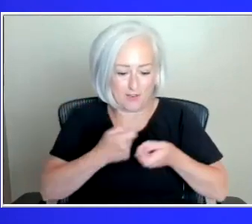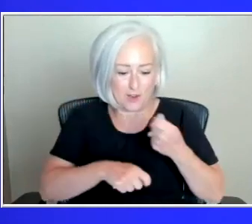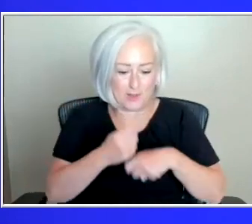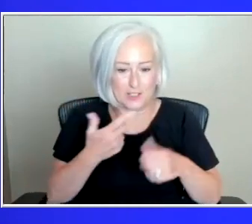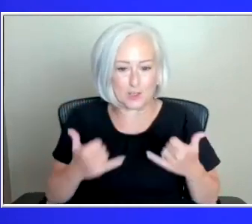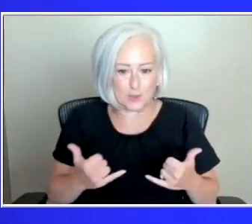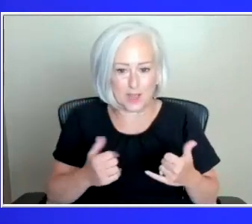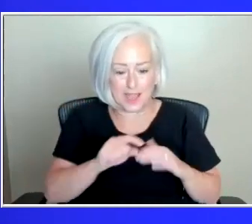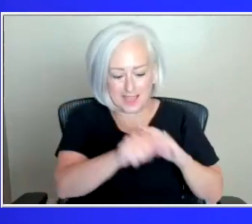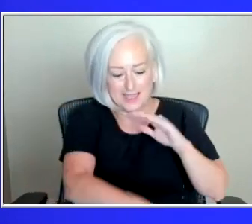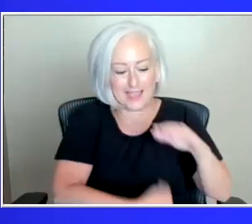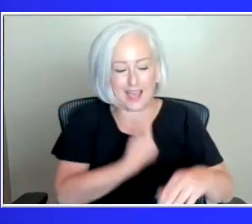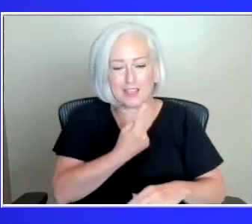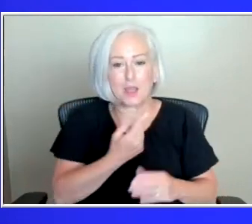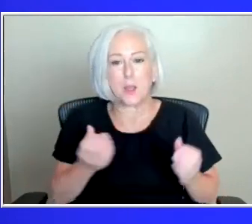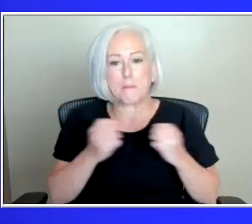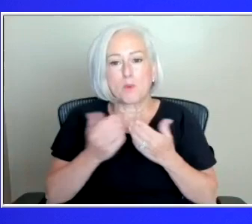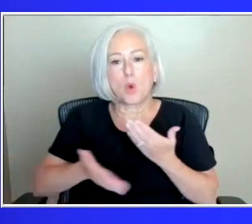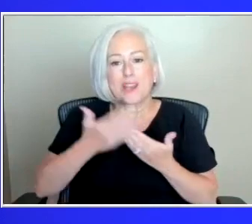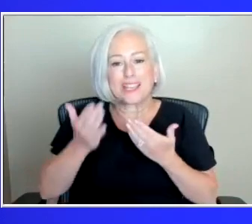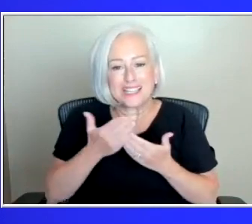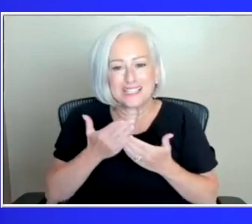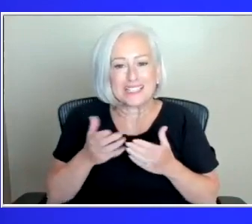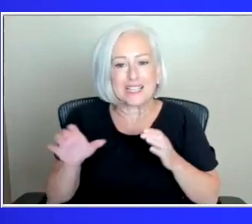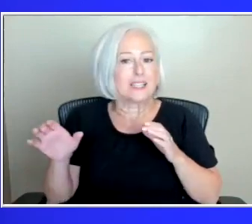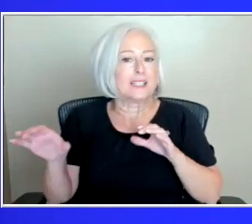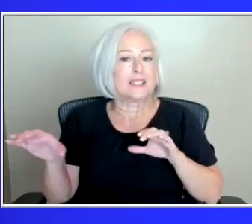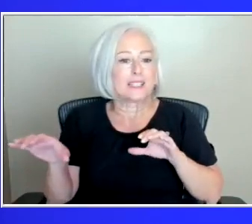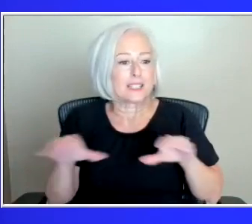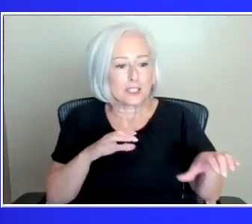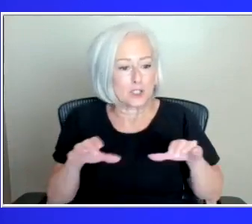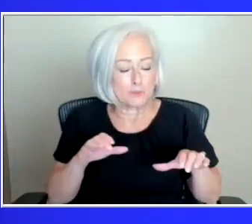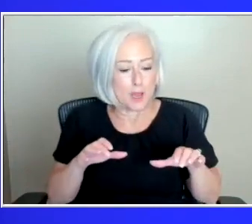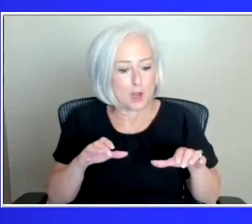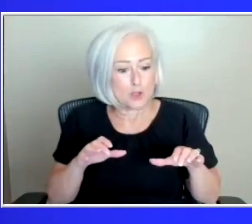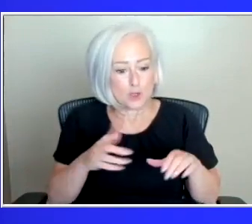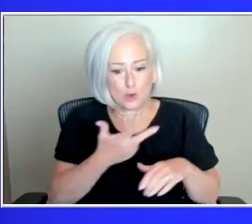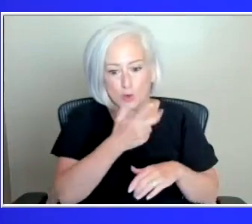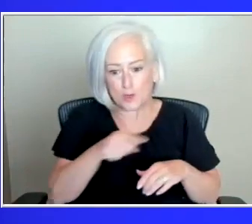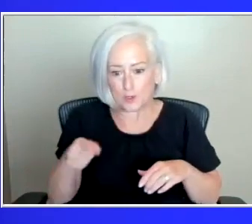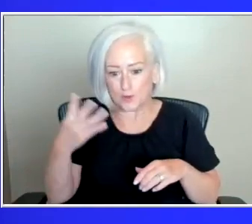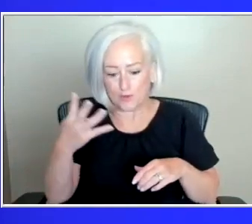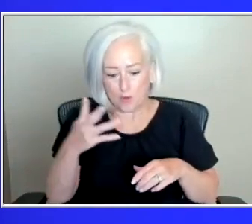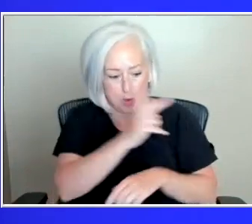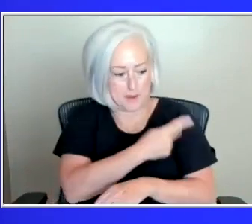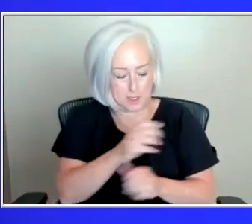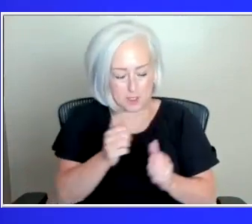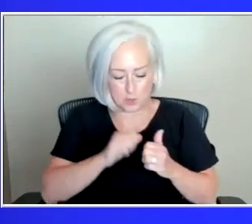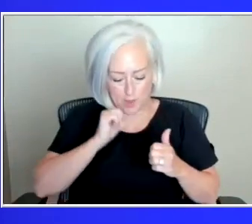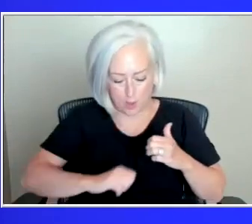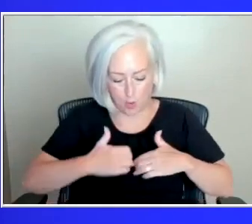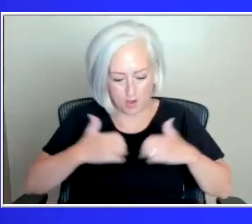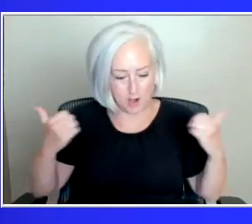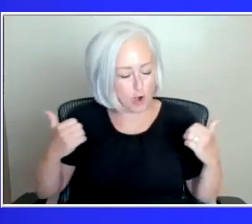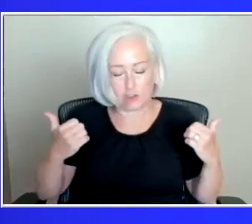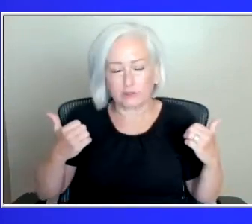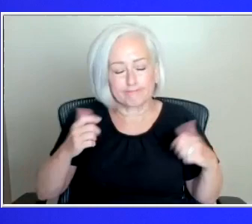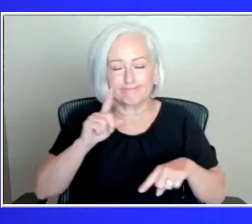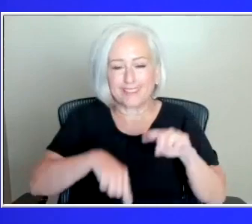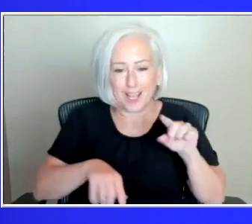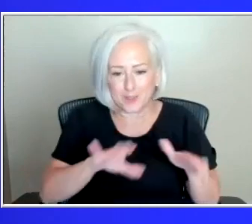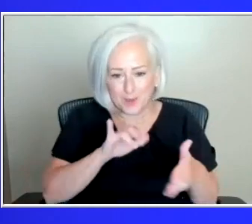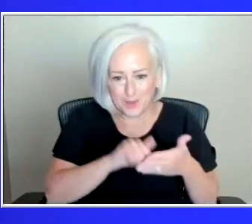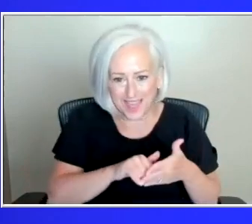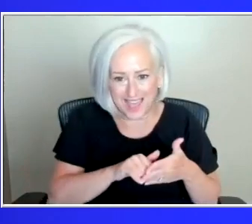than it would be open. That's a pretty big day to do open surgery on that many patients. Right. And so and everything. So when